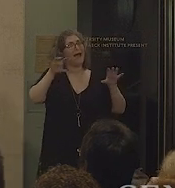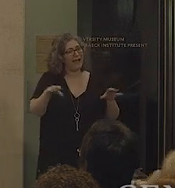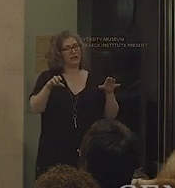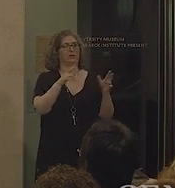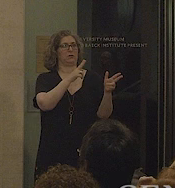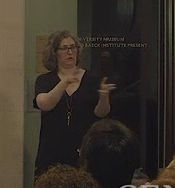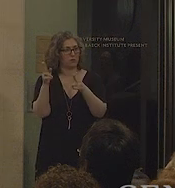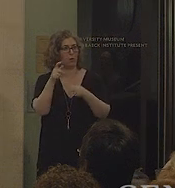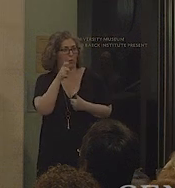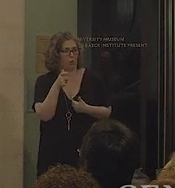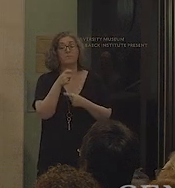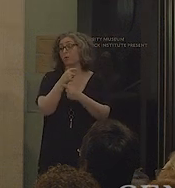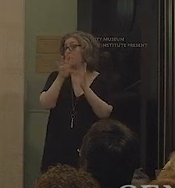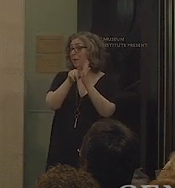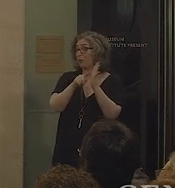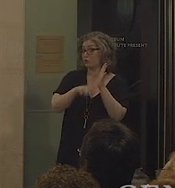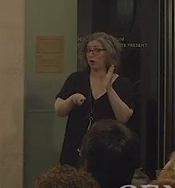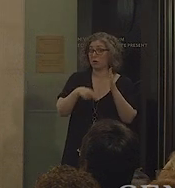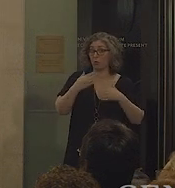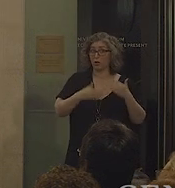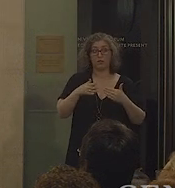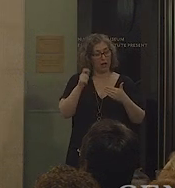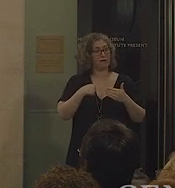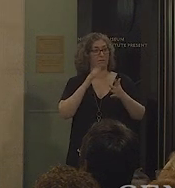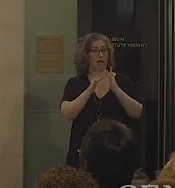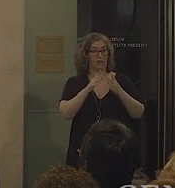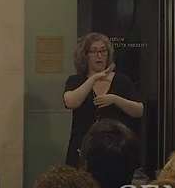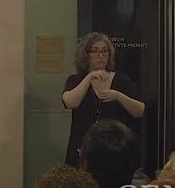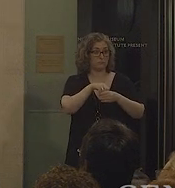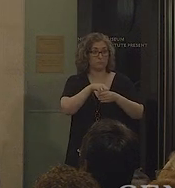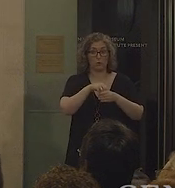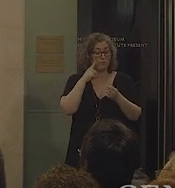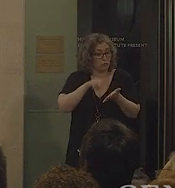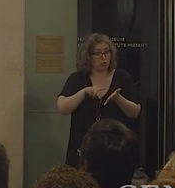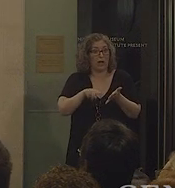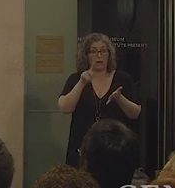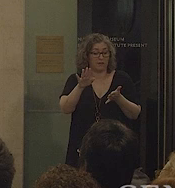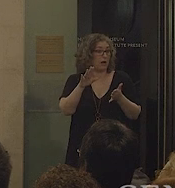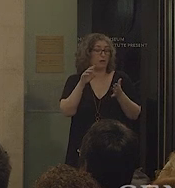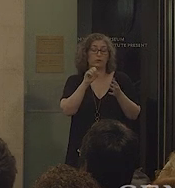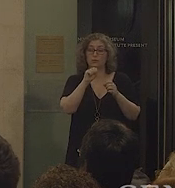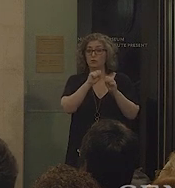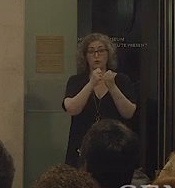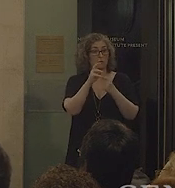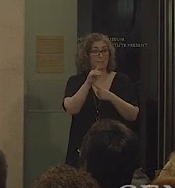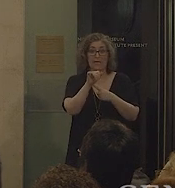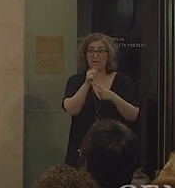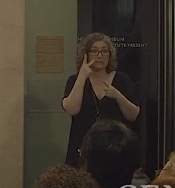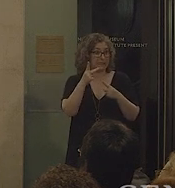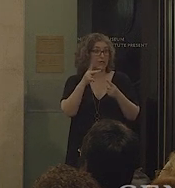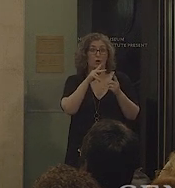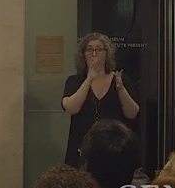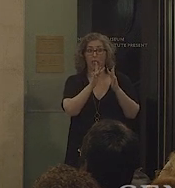checks. And as part of a background check process, you have to have an online component. You have to be able to check people's online profiles